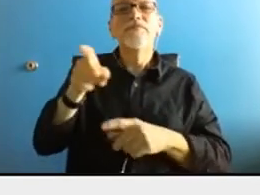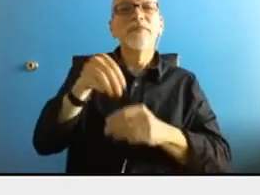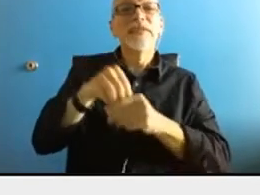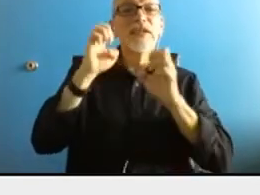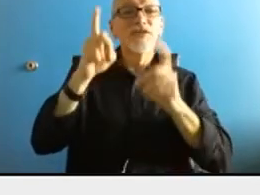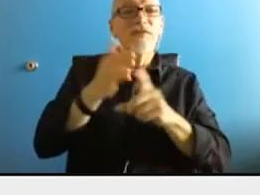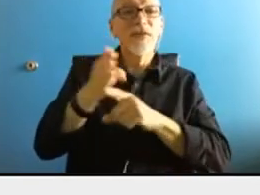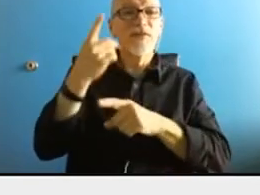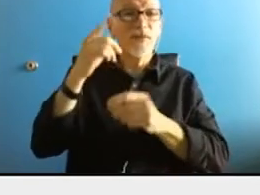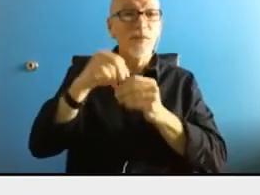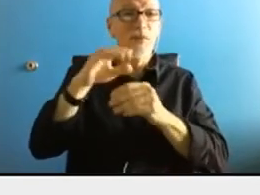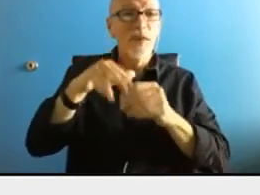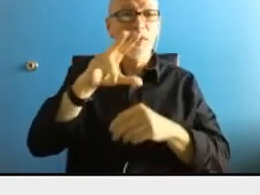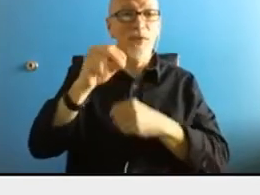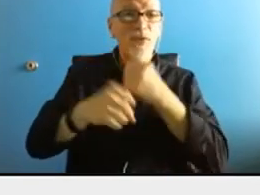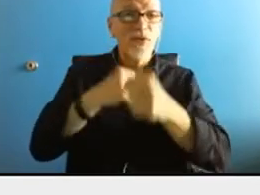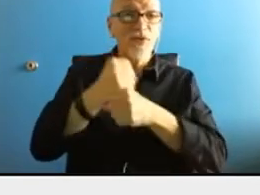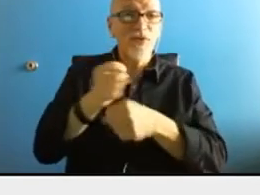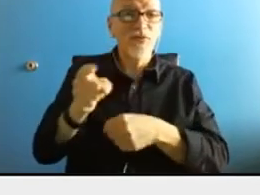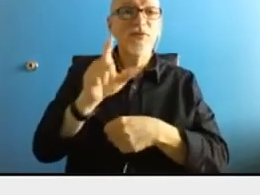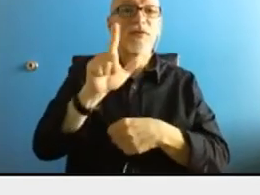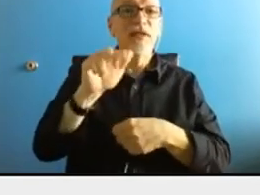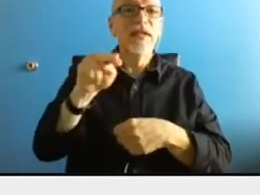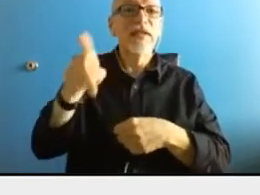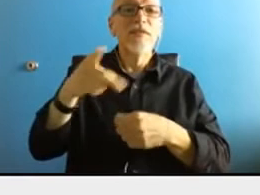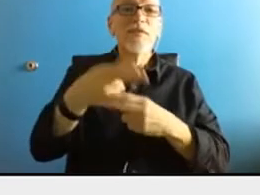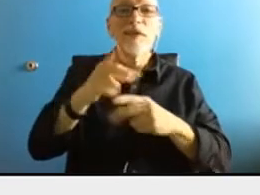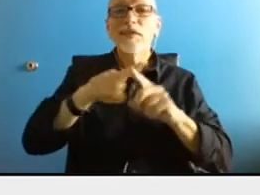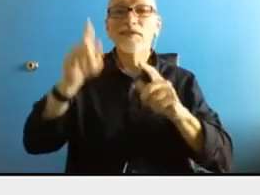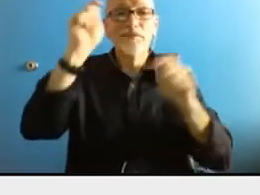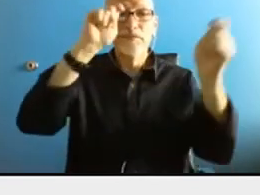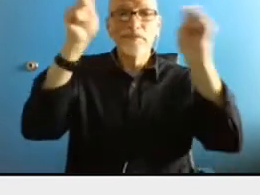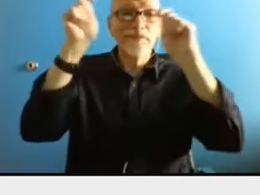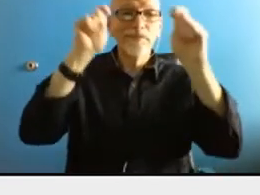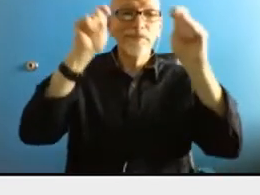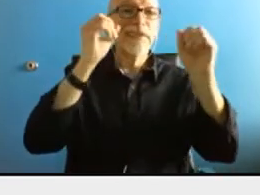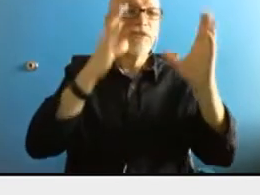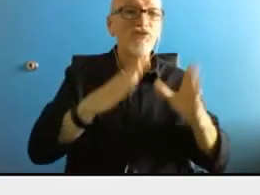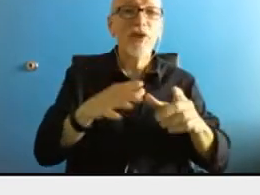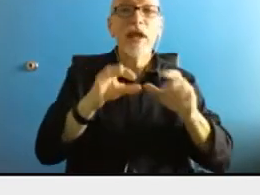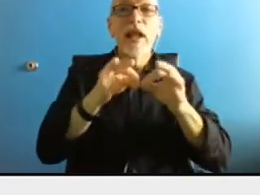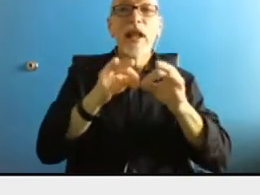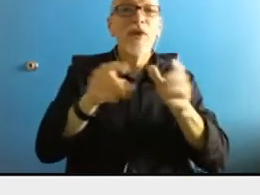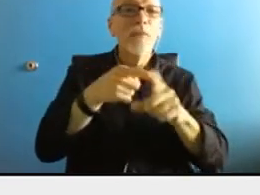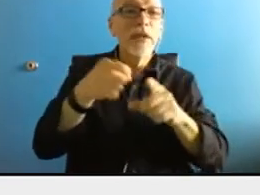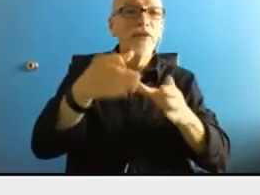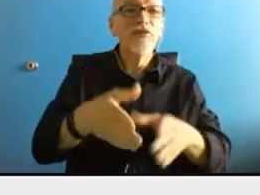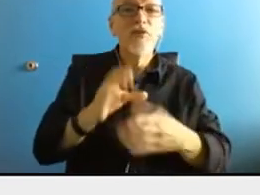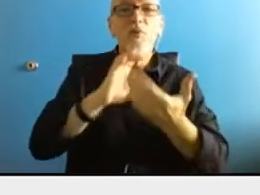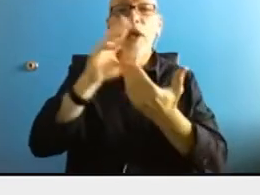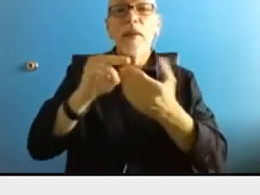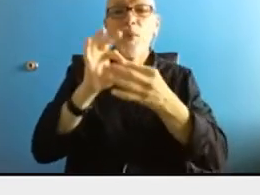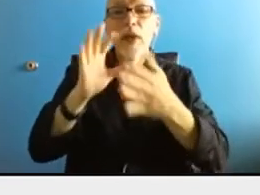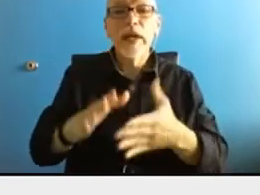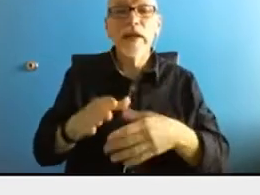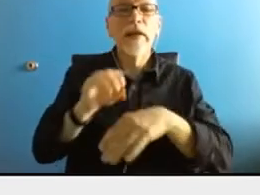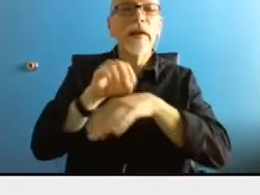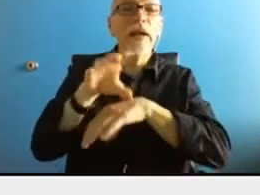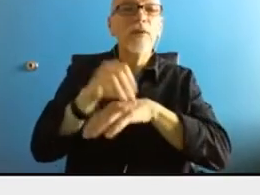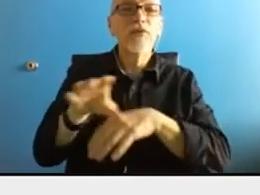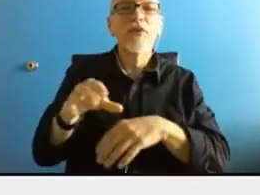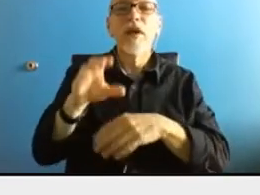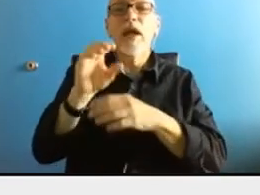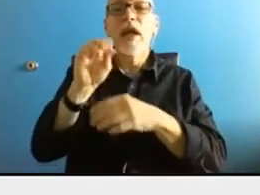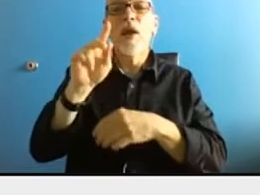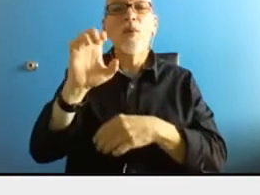for over 30 years, Lynn has worn many hats, from classroom teacher, language specialist, curriculum coordinator, counselor, and outreach provider in